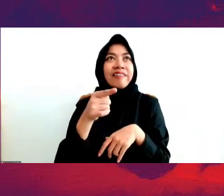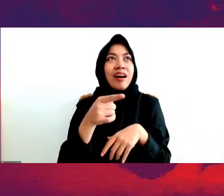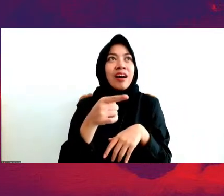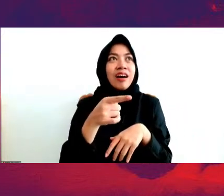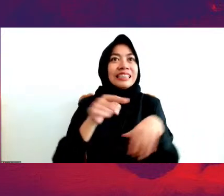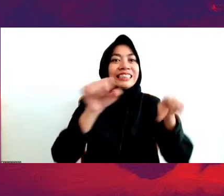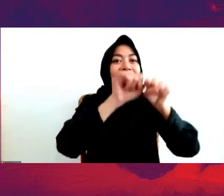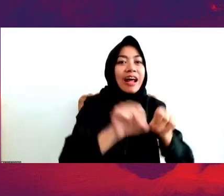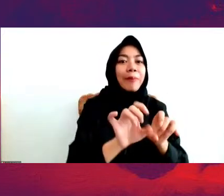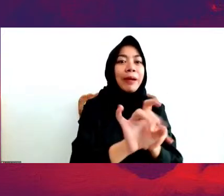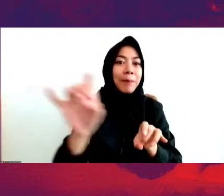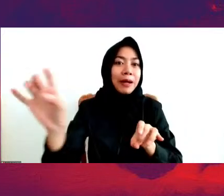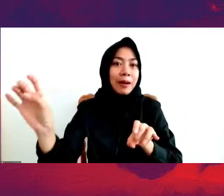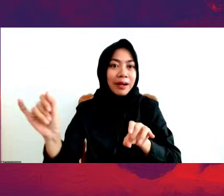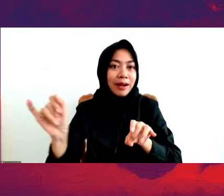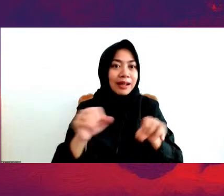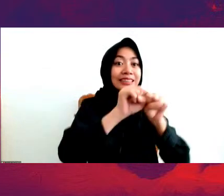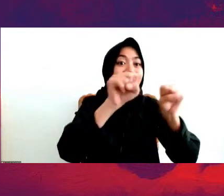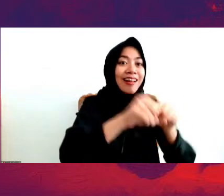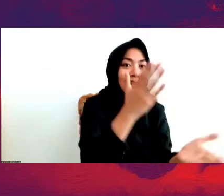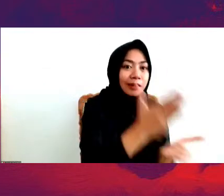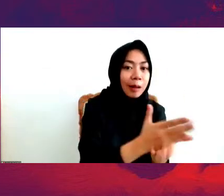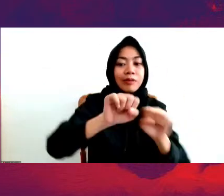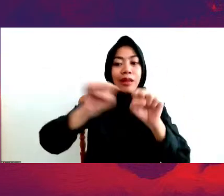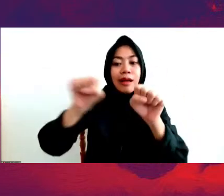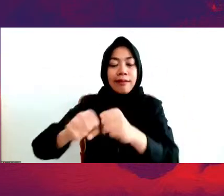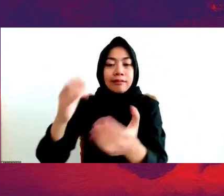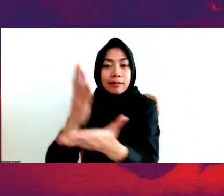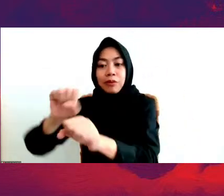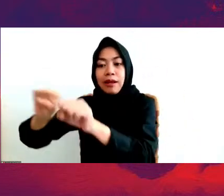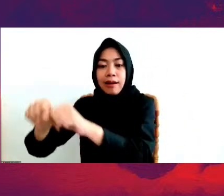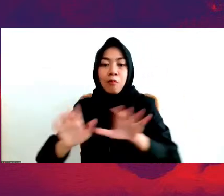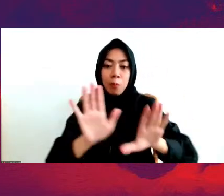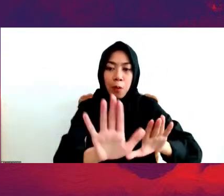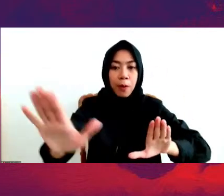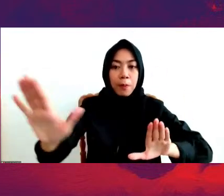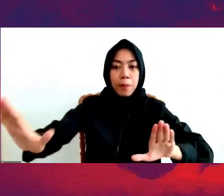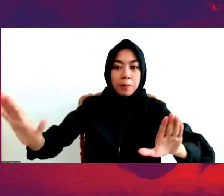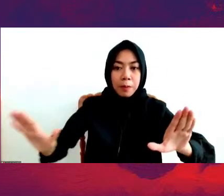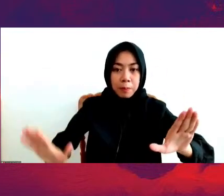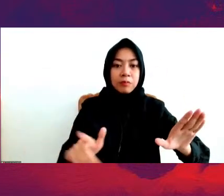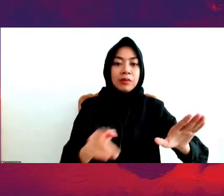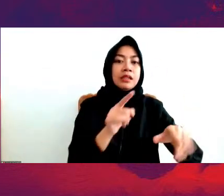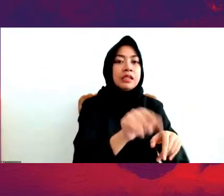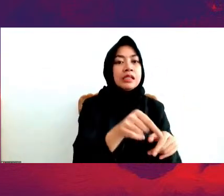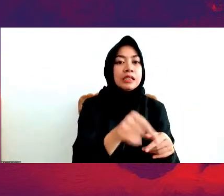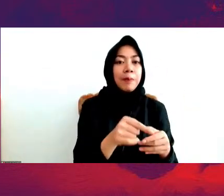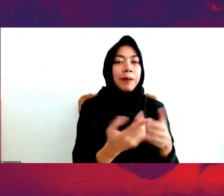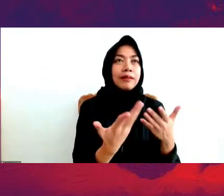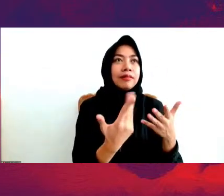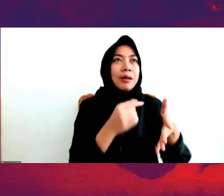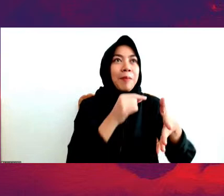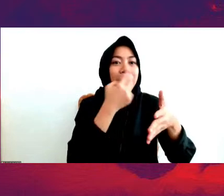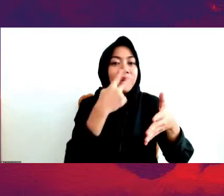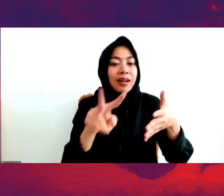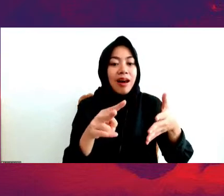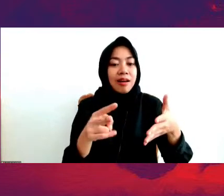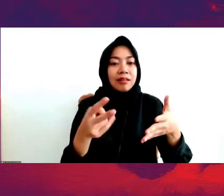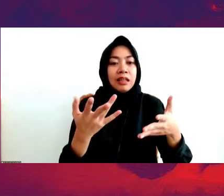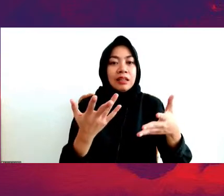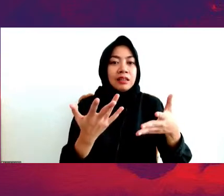comparing countries. And so it's of course important to define the indicators and construct the indicators exactly the